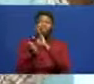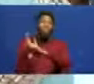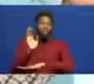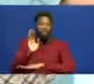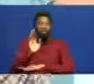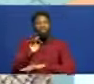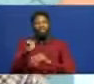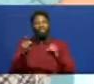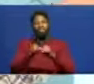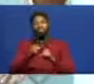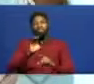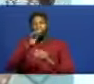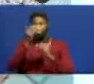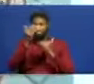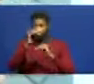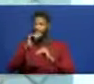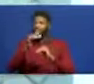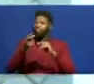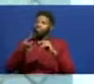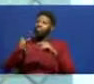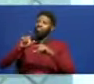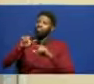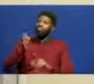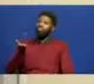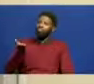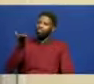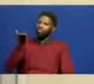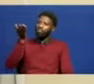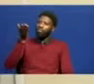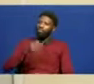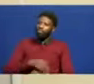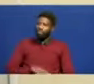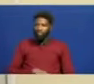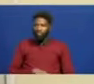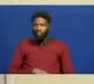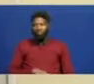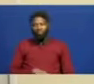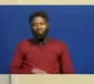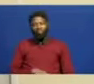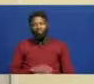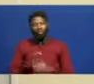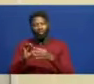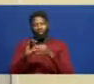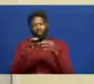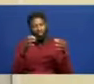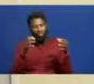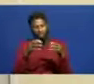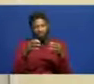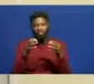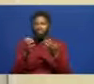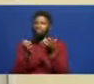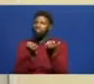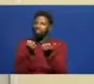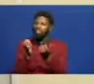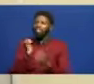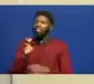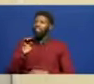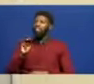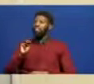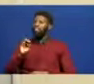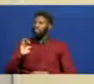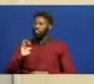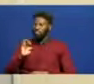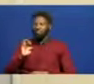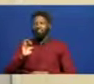ndio limit yako inaendelea kuongezeka. Cooperatives and Micro, Small and Medium Enterprises Development Cabinet